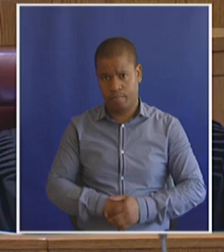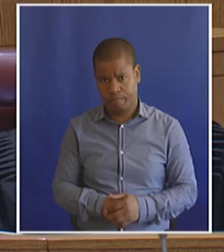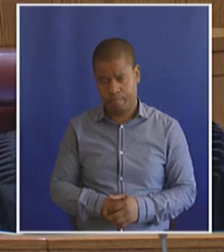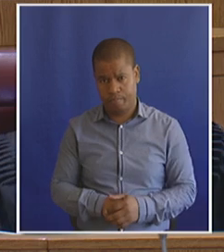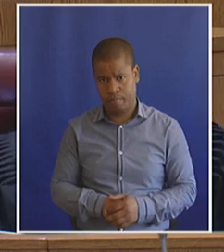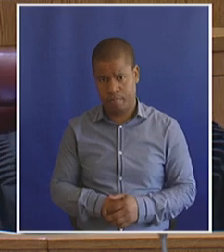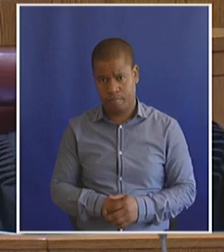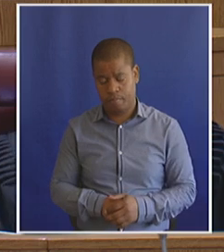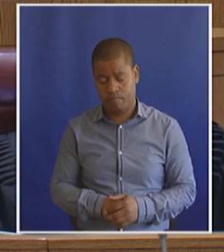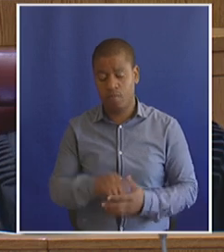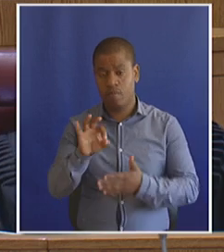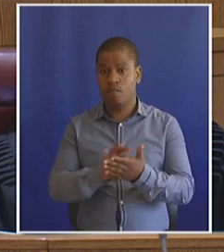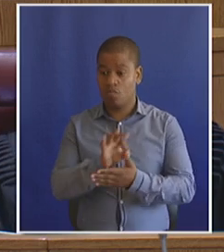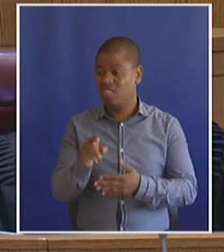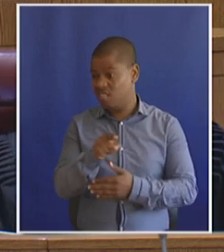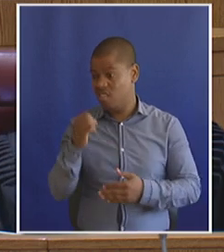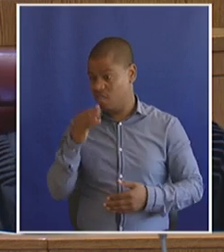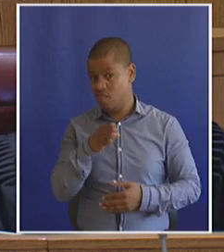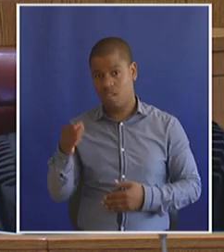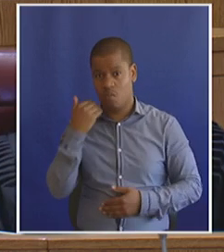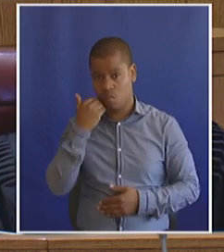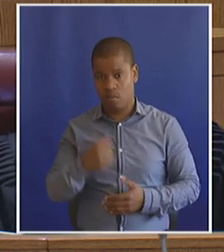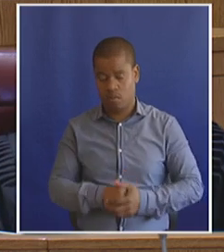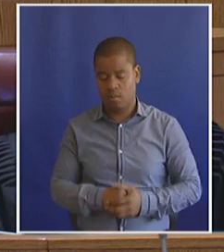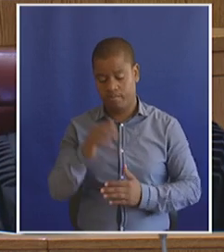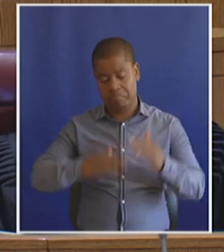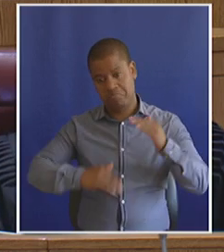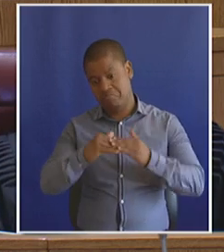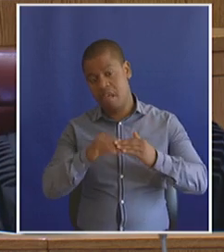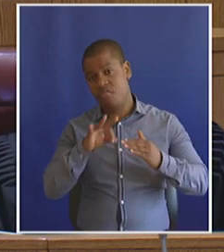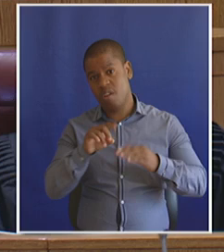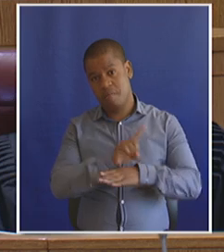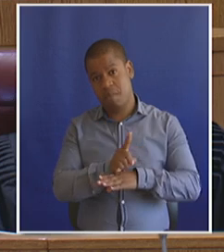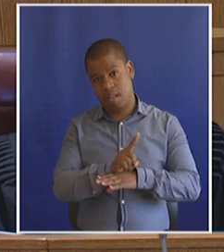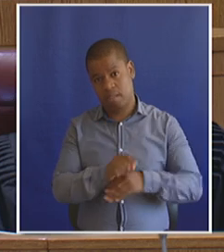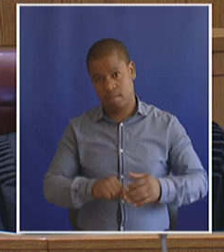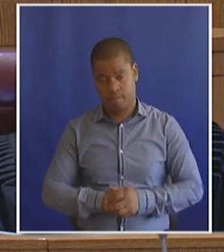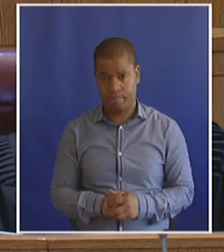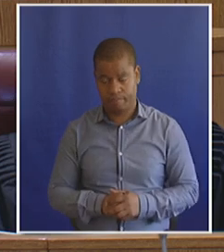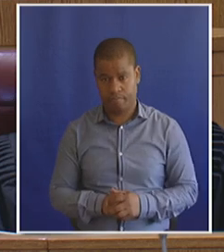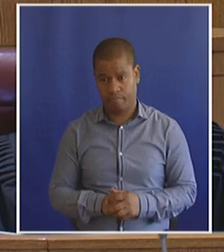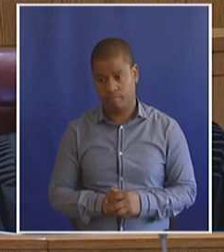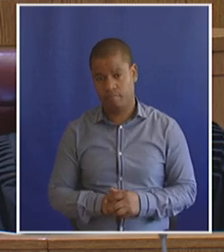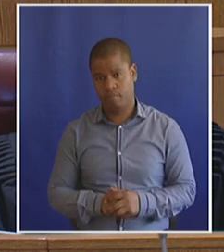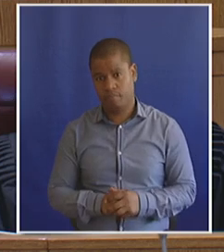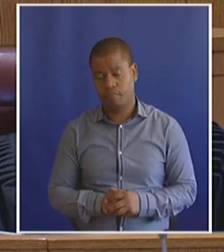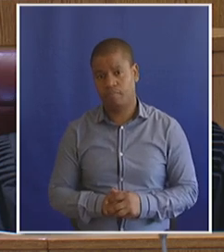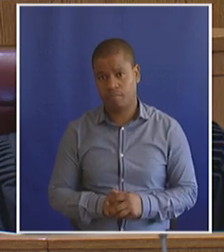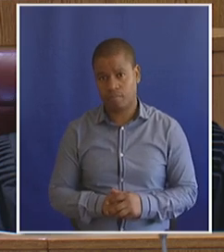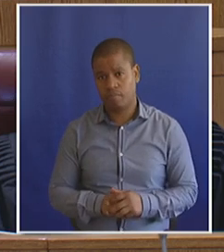declarations or vote if they so wish. A maximum of 3 minutes per declaration.